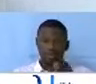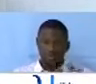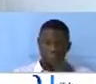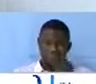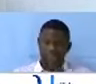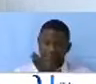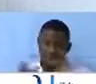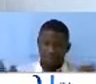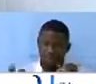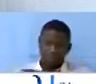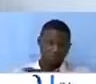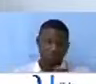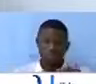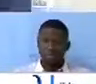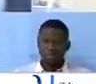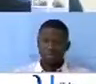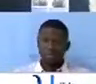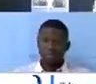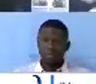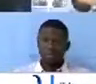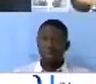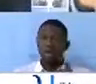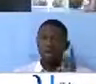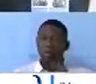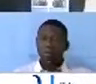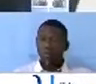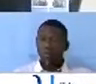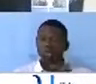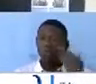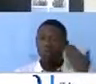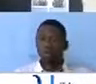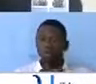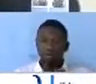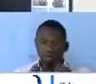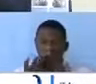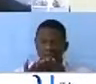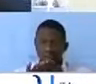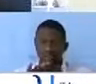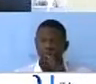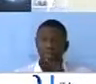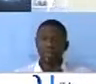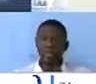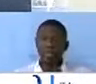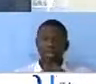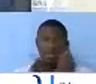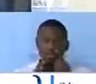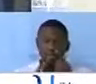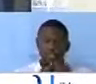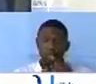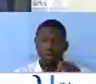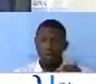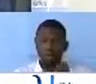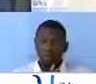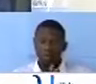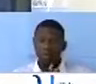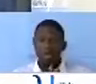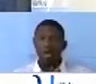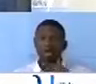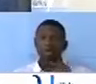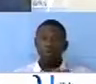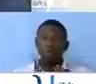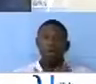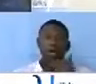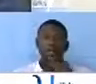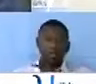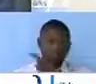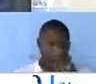of course. Yet you would not tell him that the evidence that was being obtained was fraudulent.